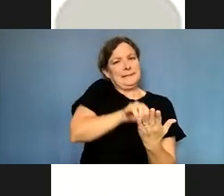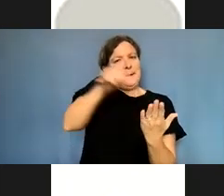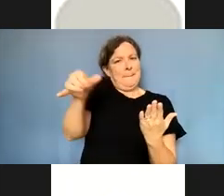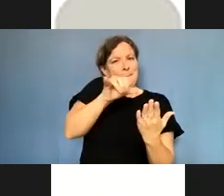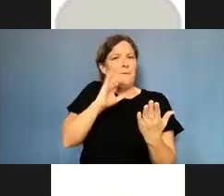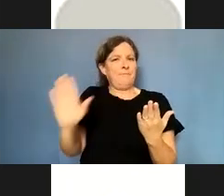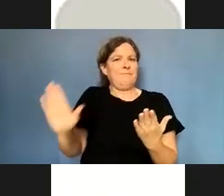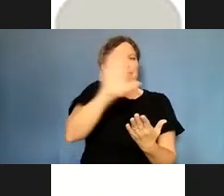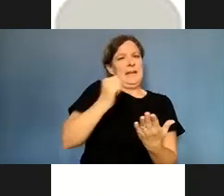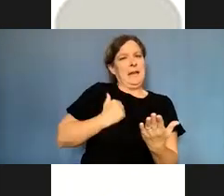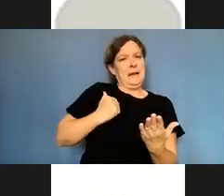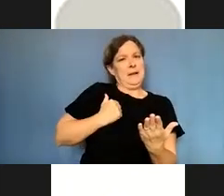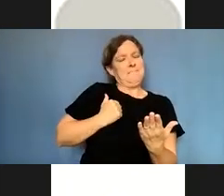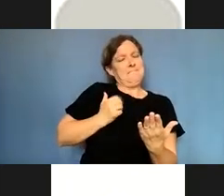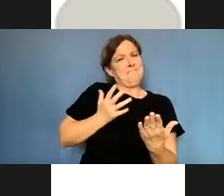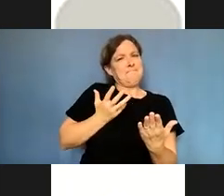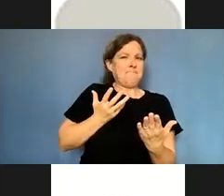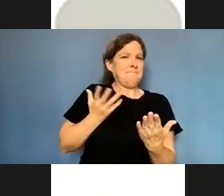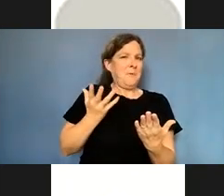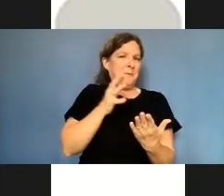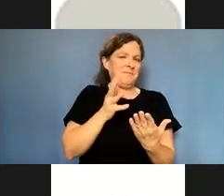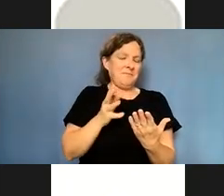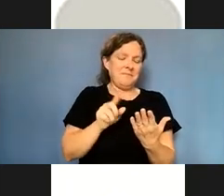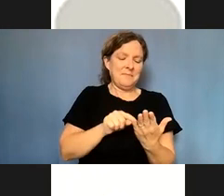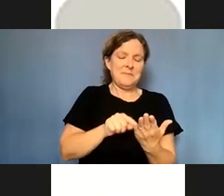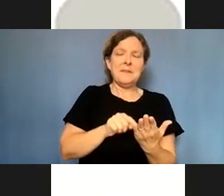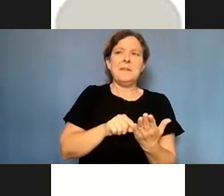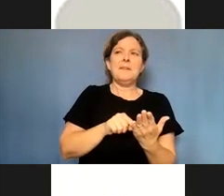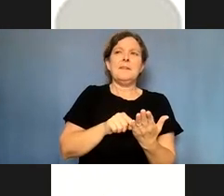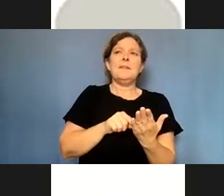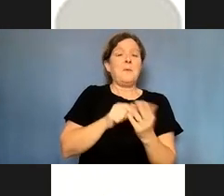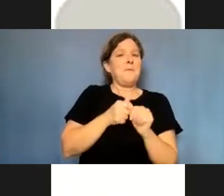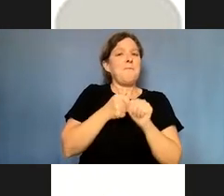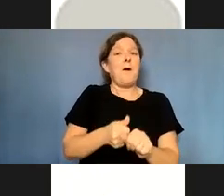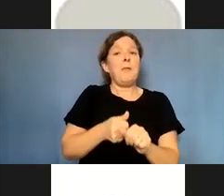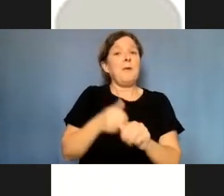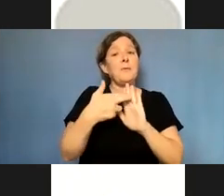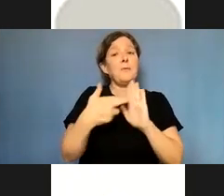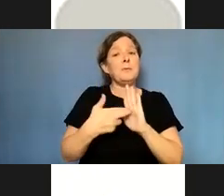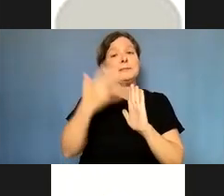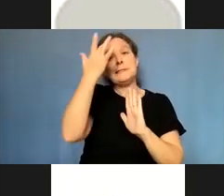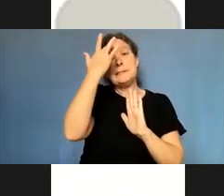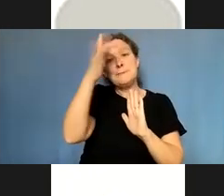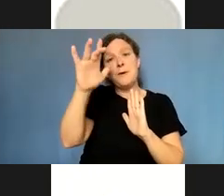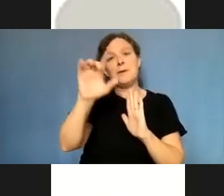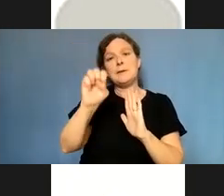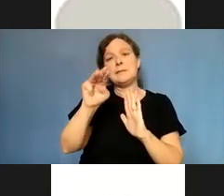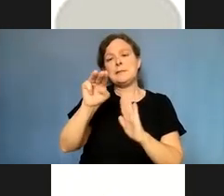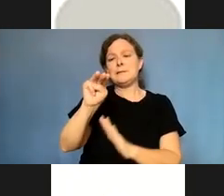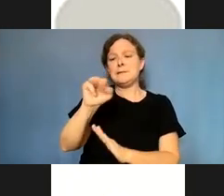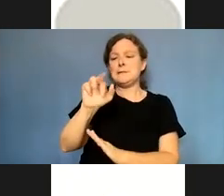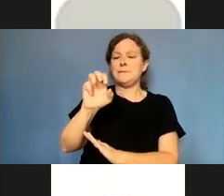across Canada with the QR code. It will comply with what's called the Smart Health Card Standard, and that is one of